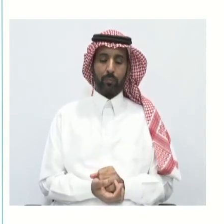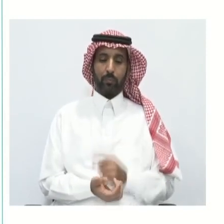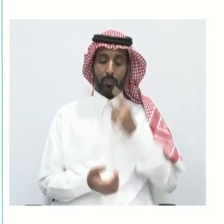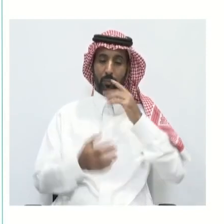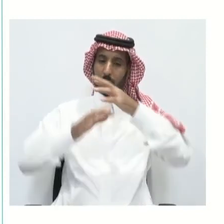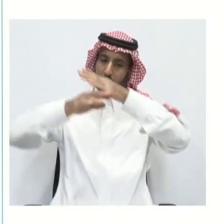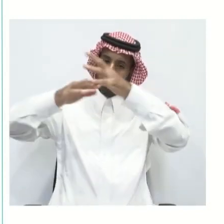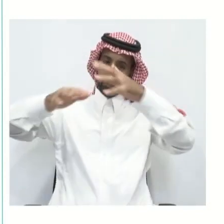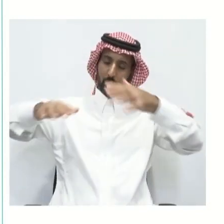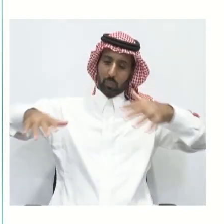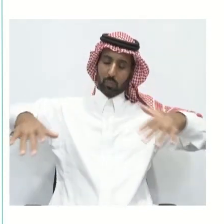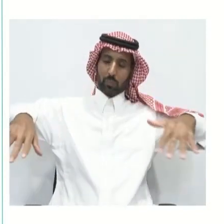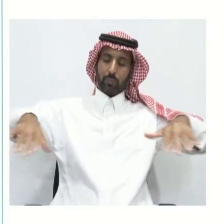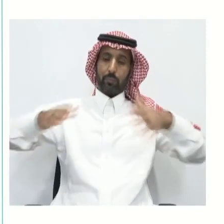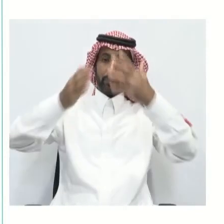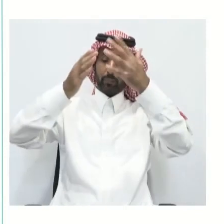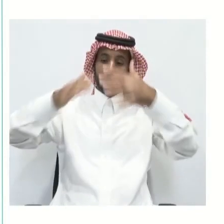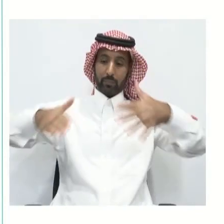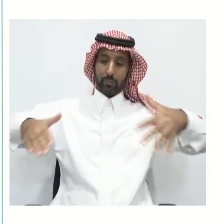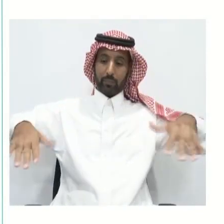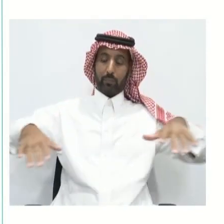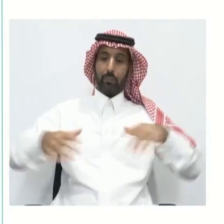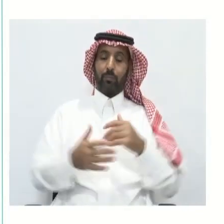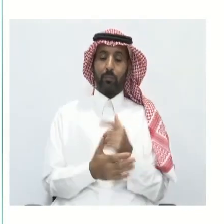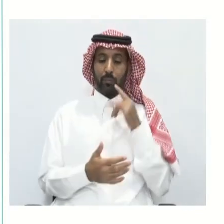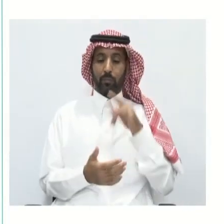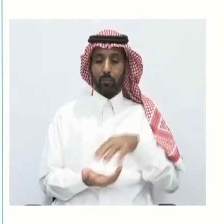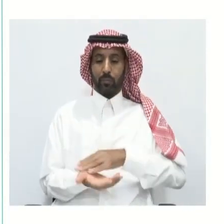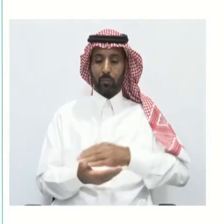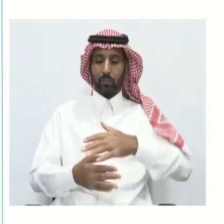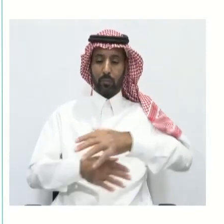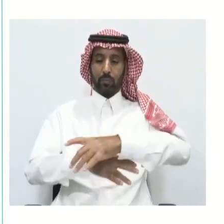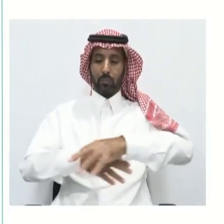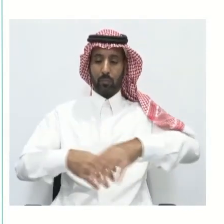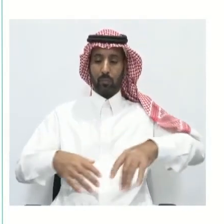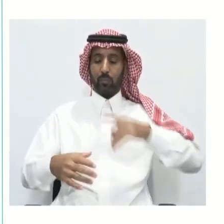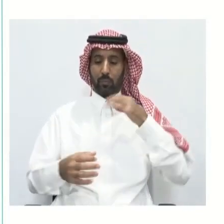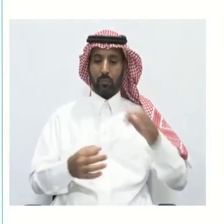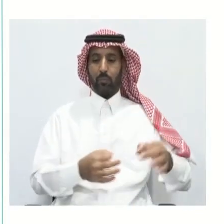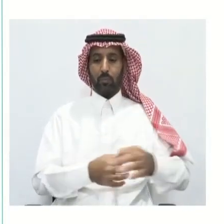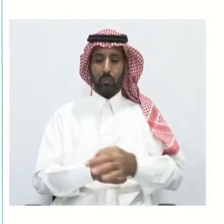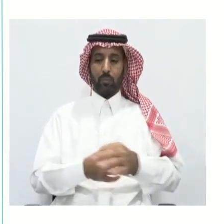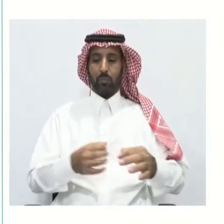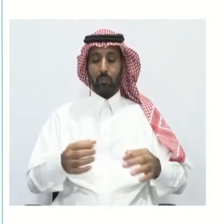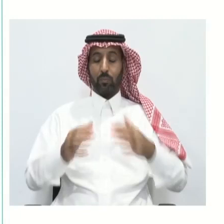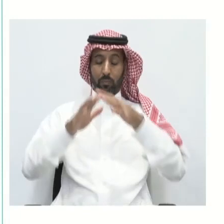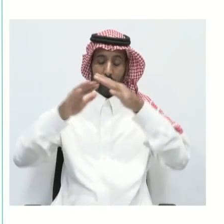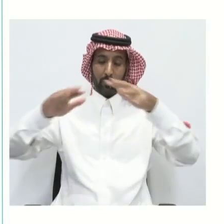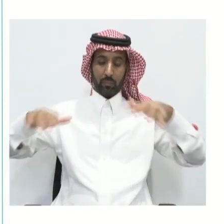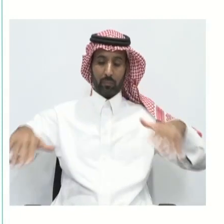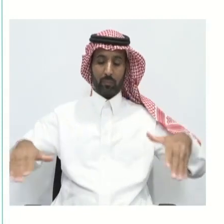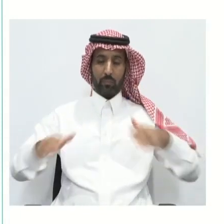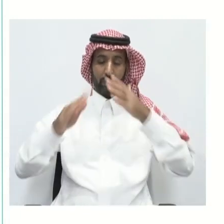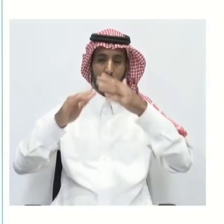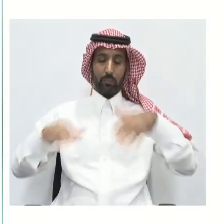of mountains, plains, coasts, and islands. Mountains, and